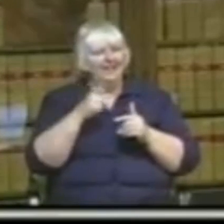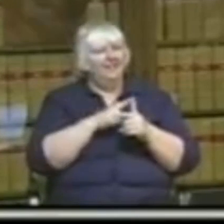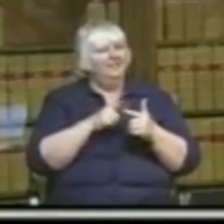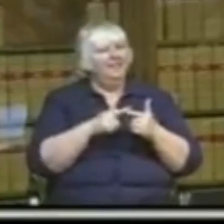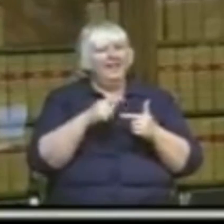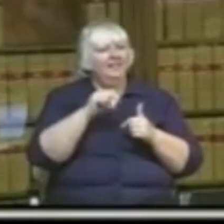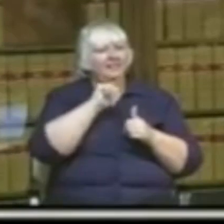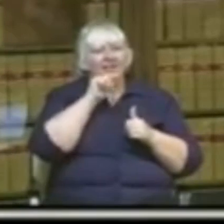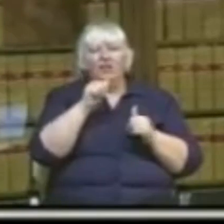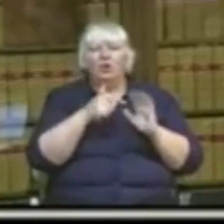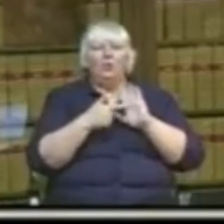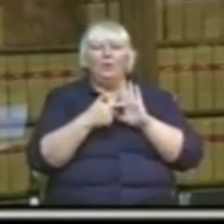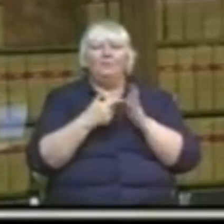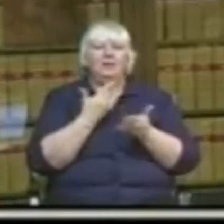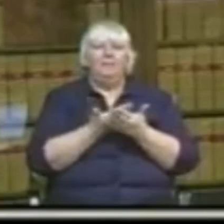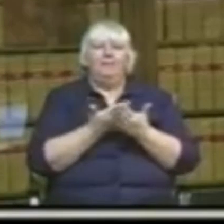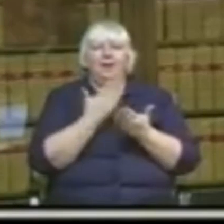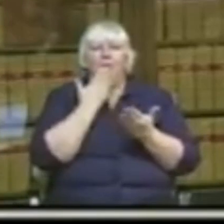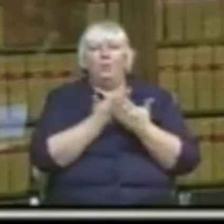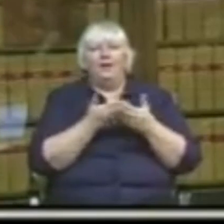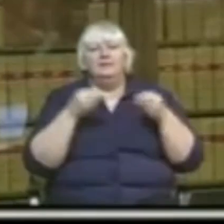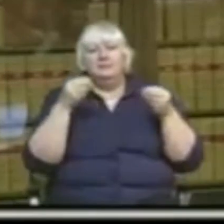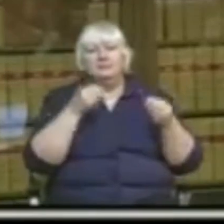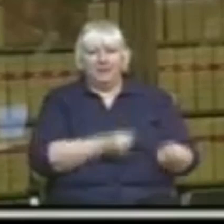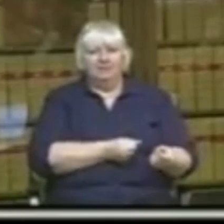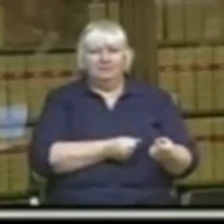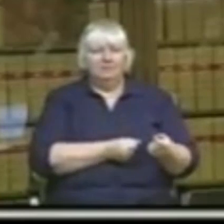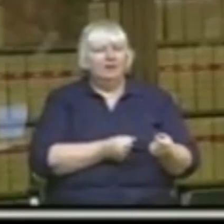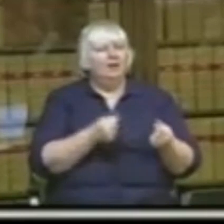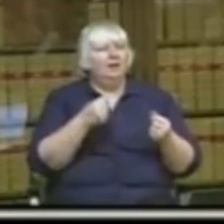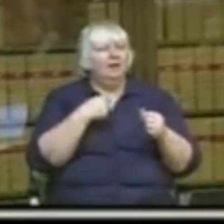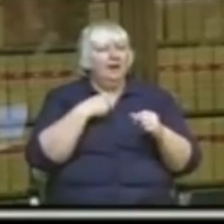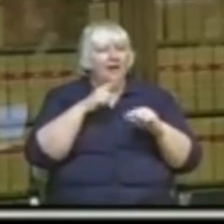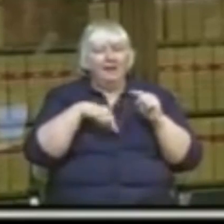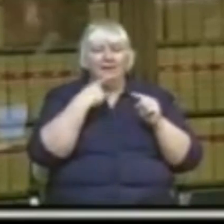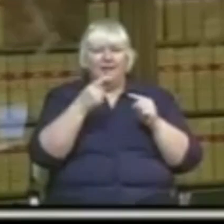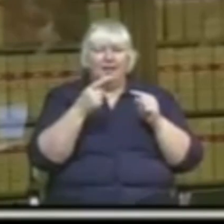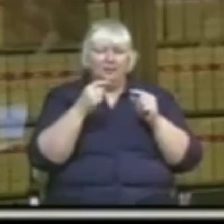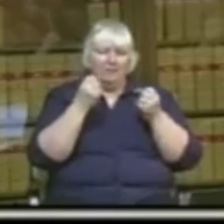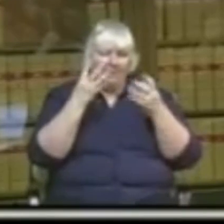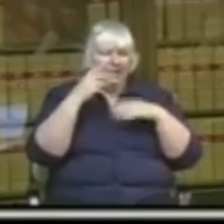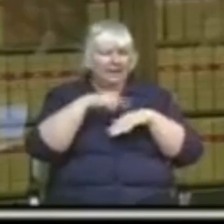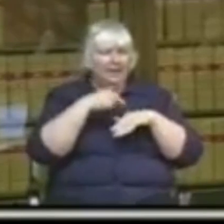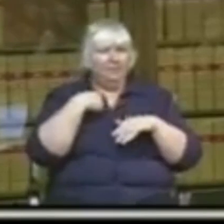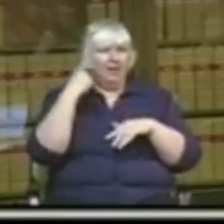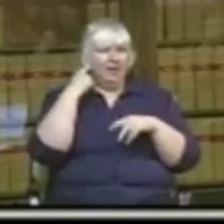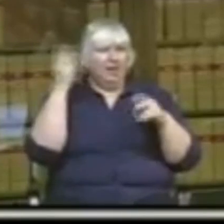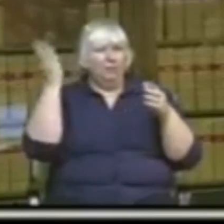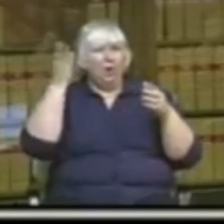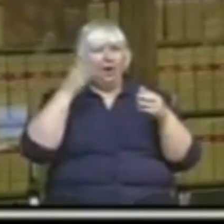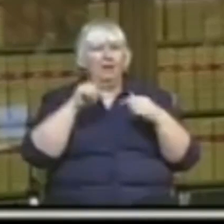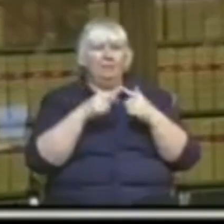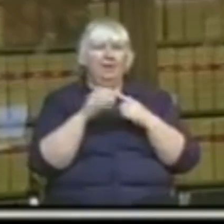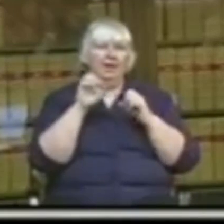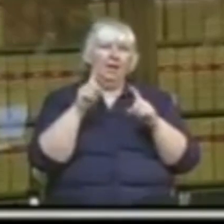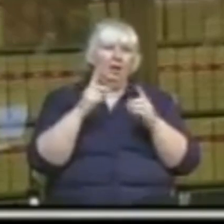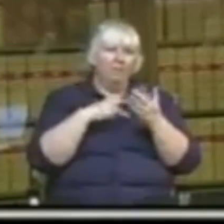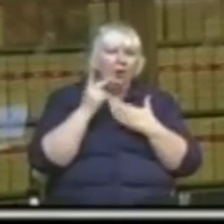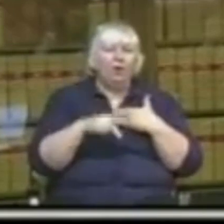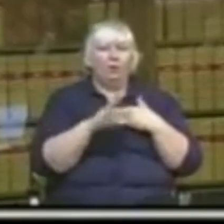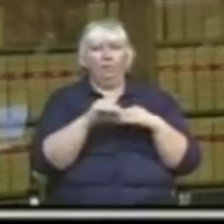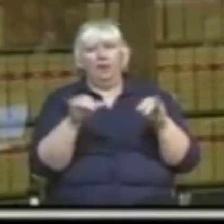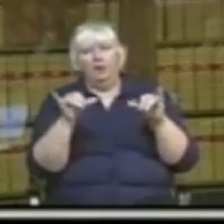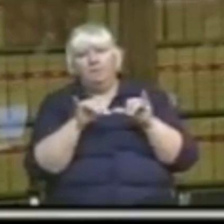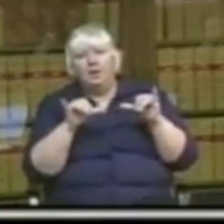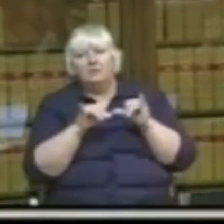that they don't represent money well spent. Now, I can't tell you the number of times I've listened to presentations regarding educational programs and